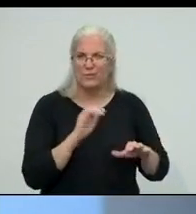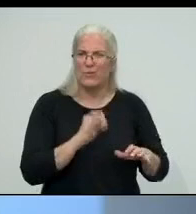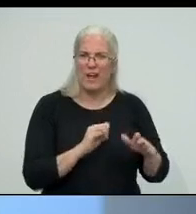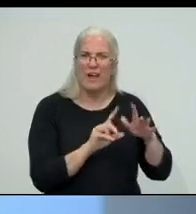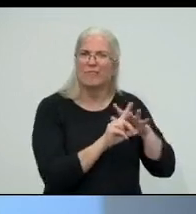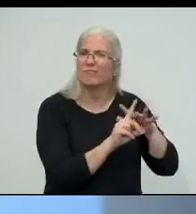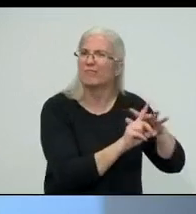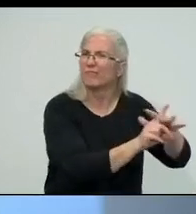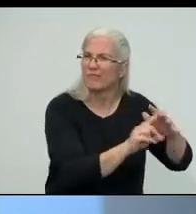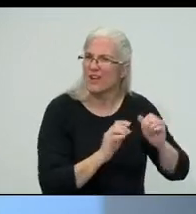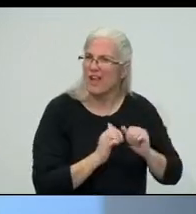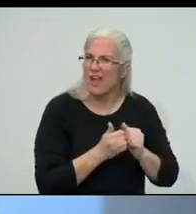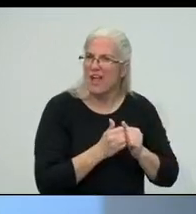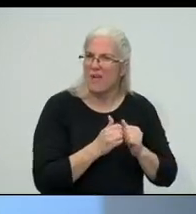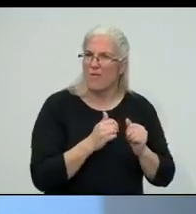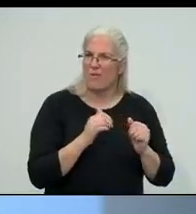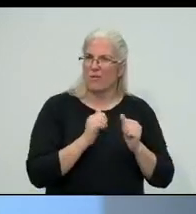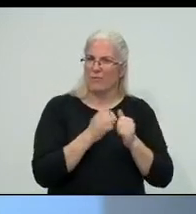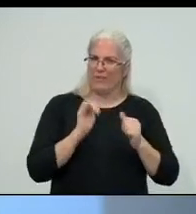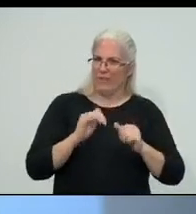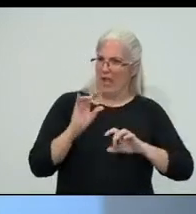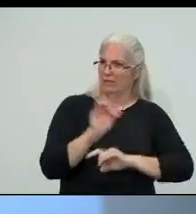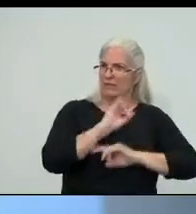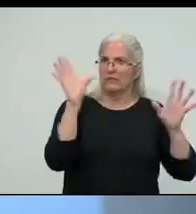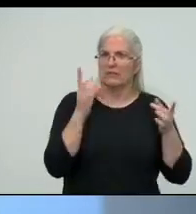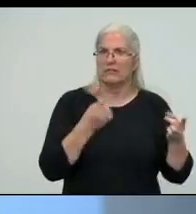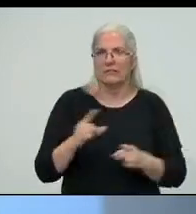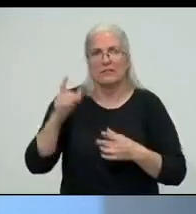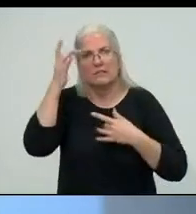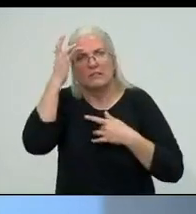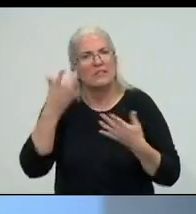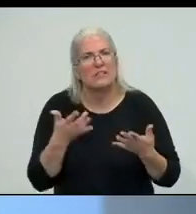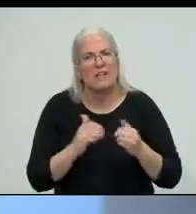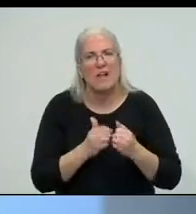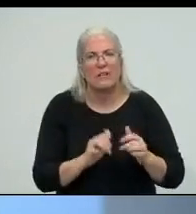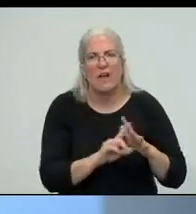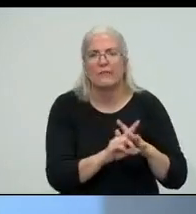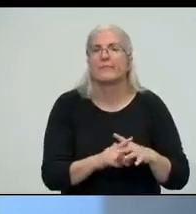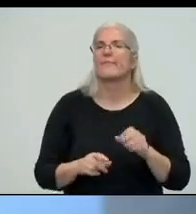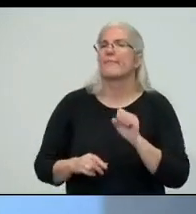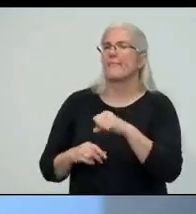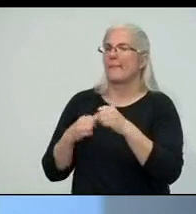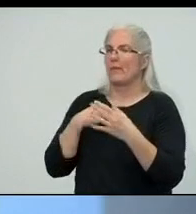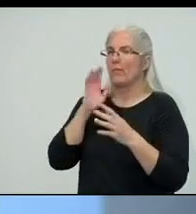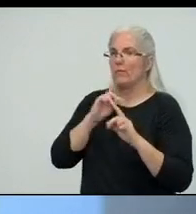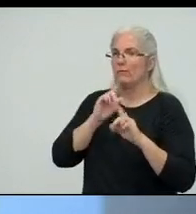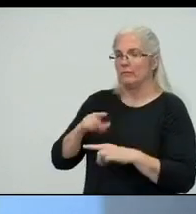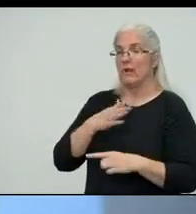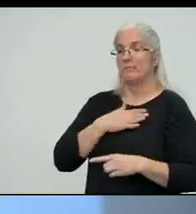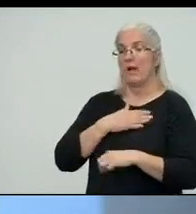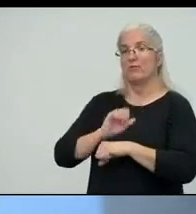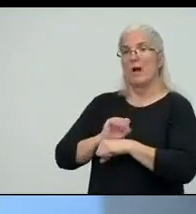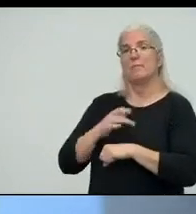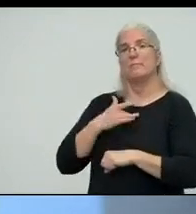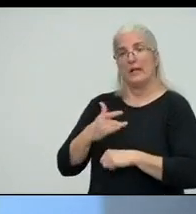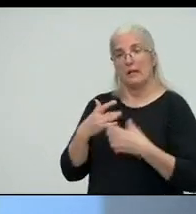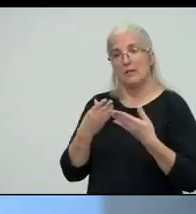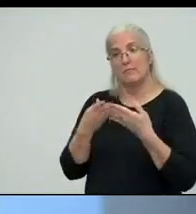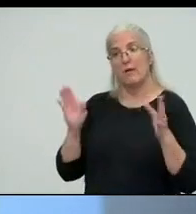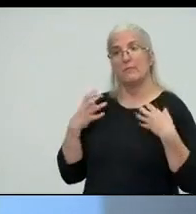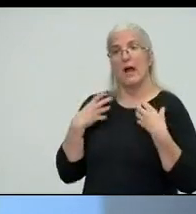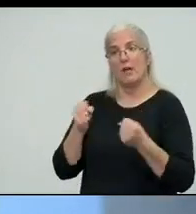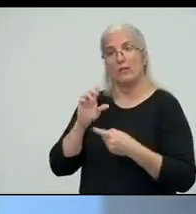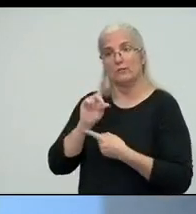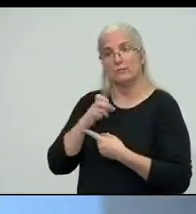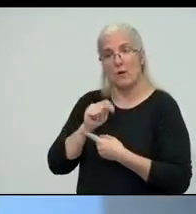work on for chronic disease, for example? Yeah, so my typical job at the Public Health Department when I'm not serving here in the